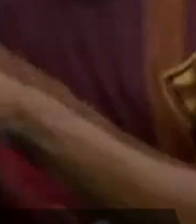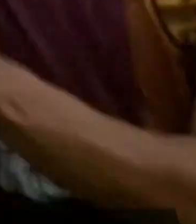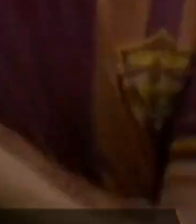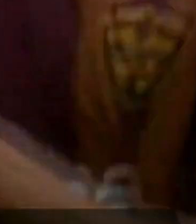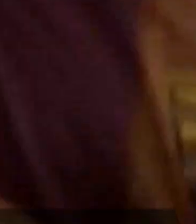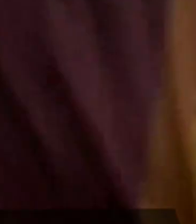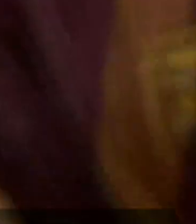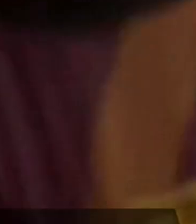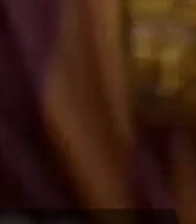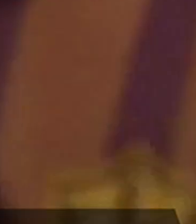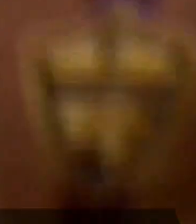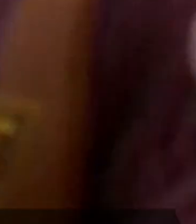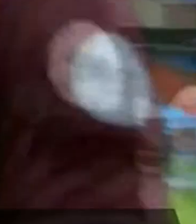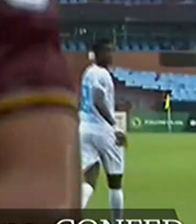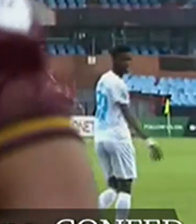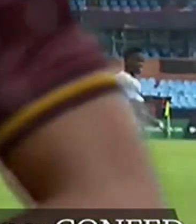Stellenbosch.